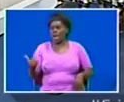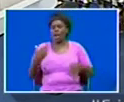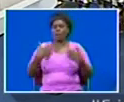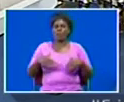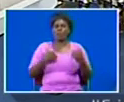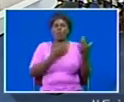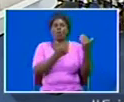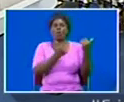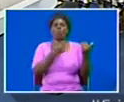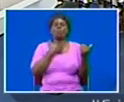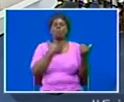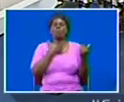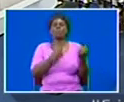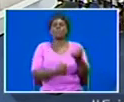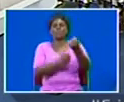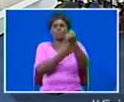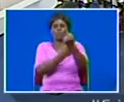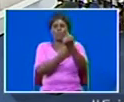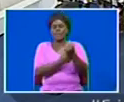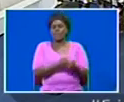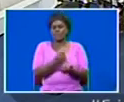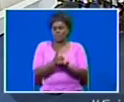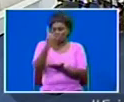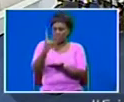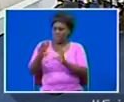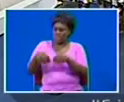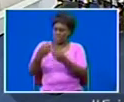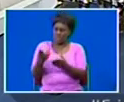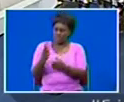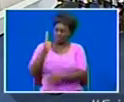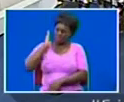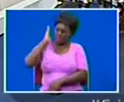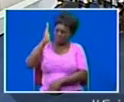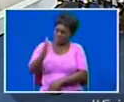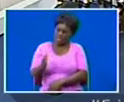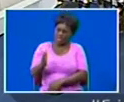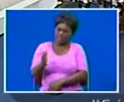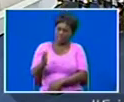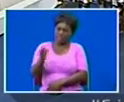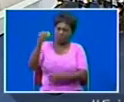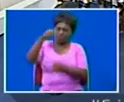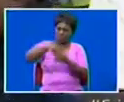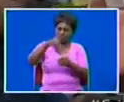to support. So every shilling that is given goes direct to the fund, and